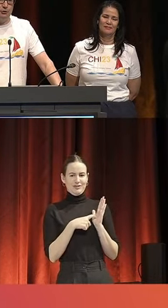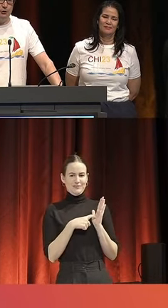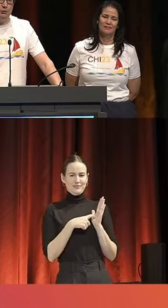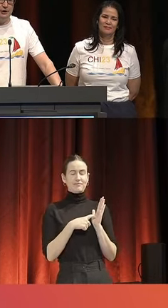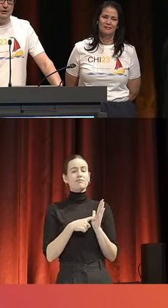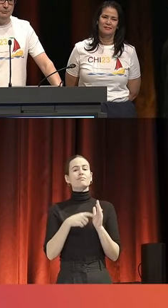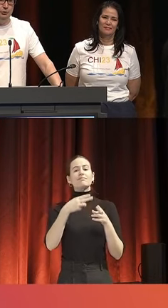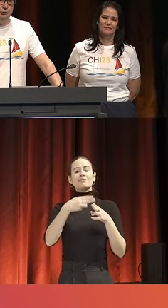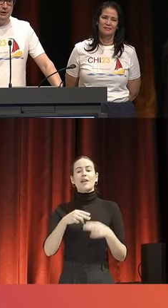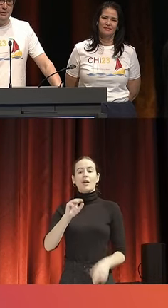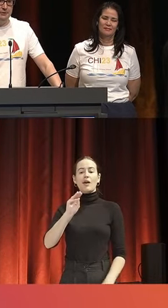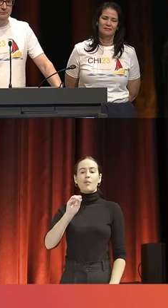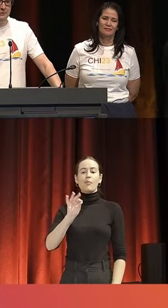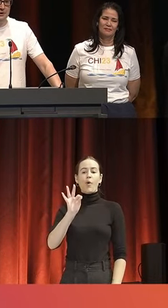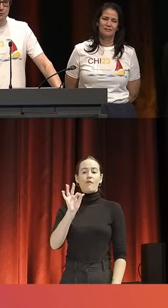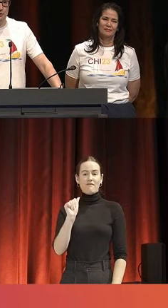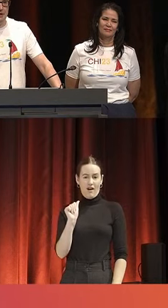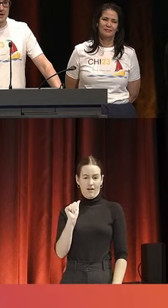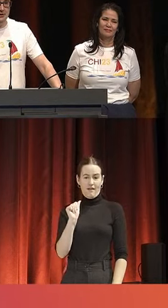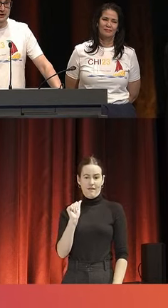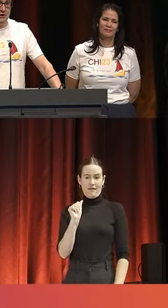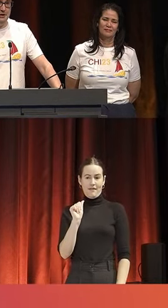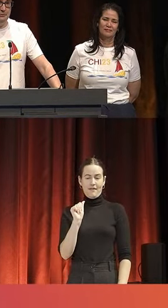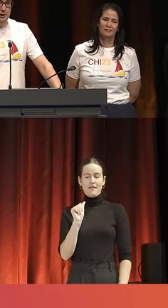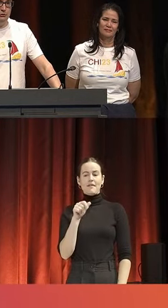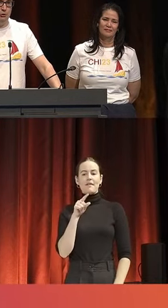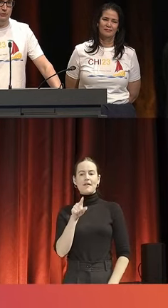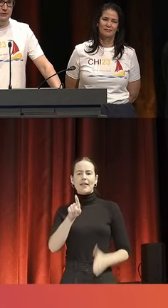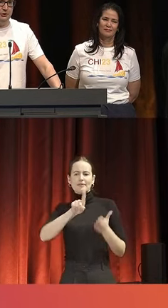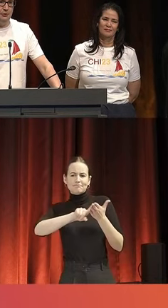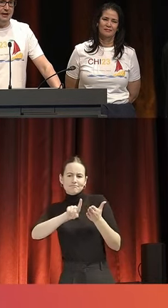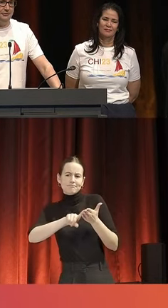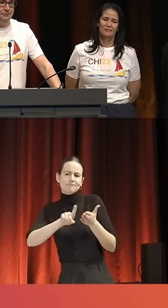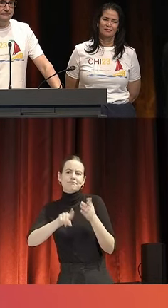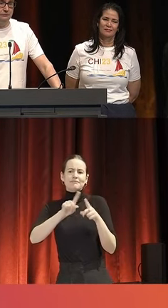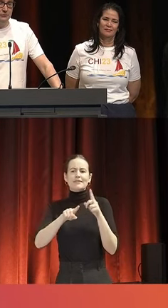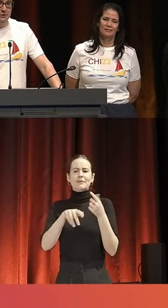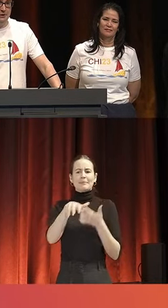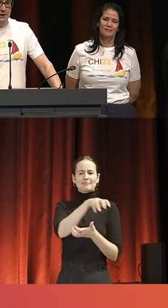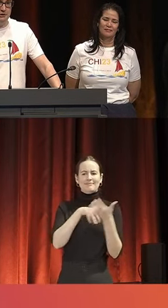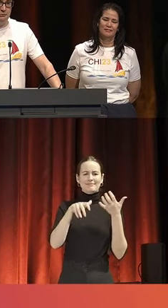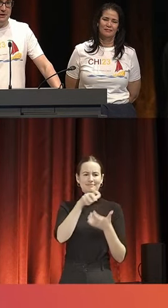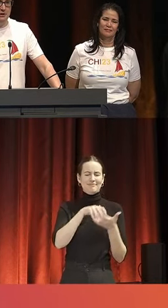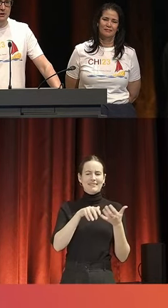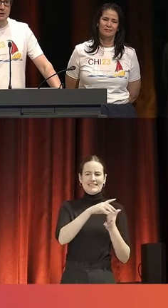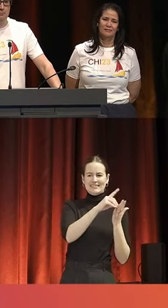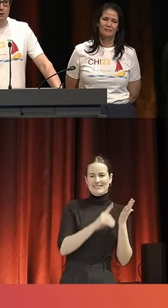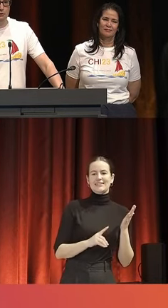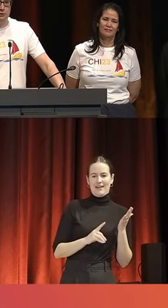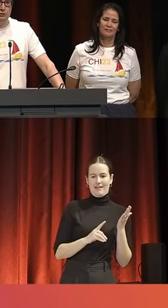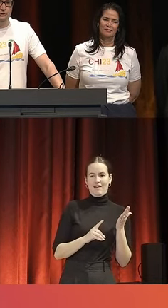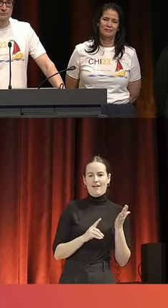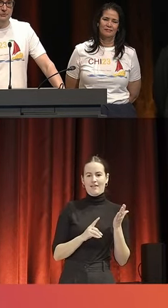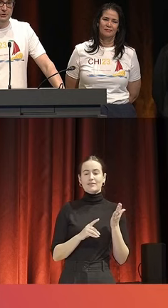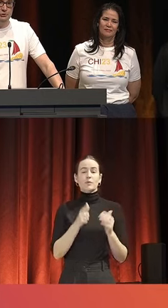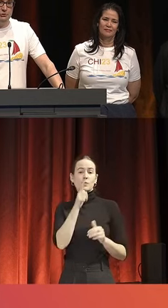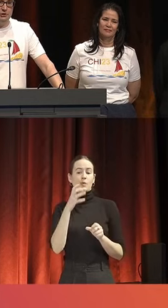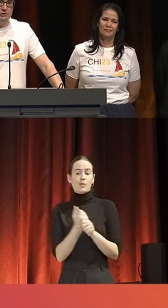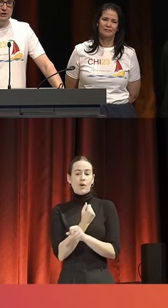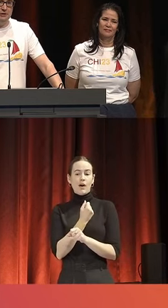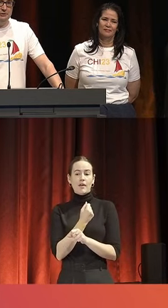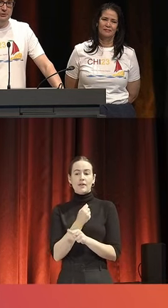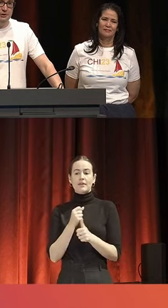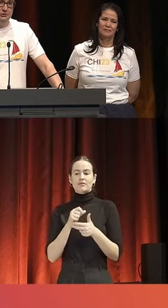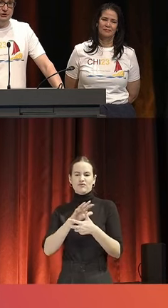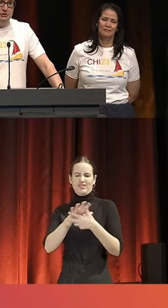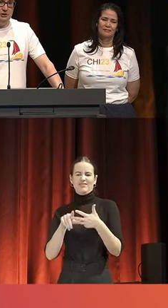for co-located multiplayer between handheld and head-mounted augmented reality. And it's by Boutua Hu, Yushan